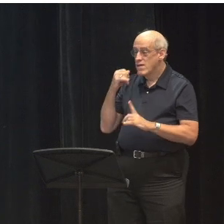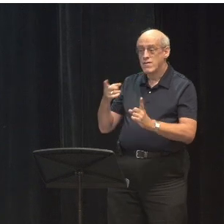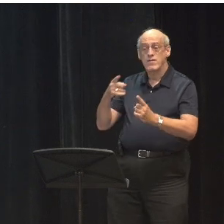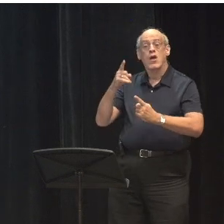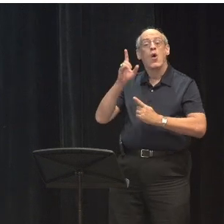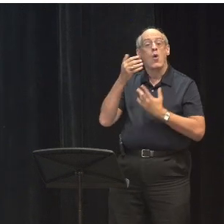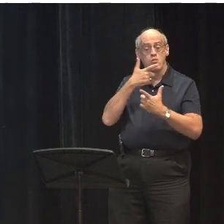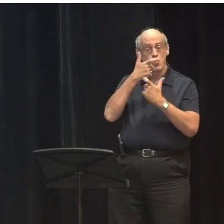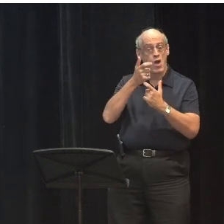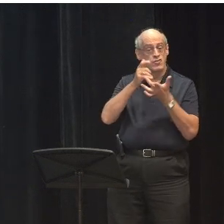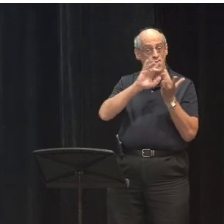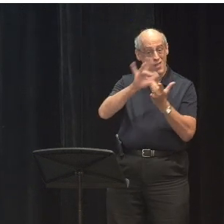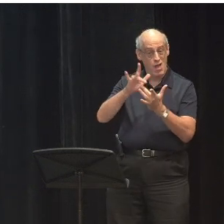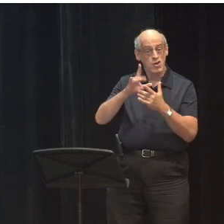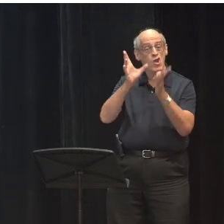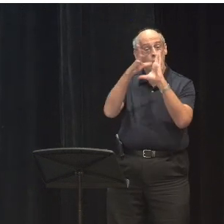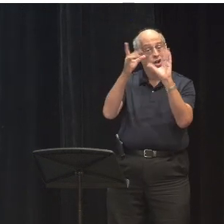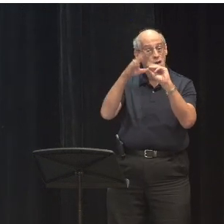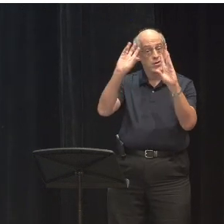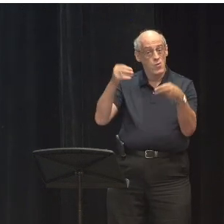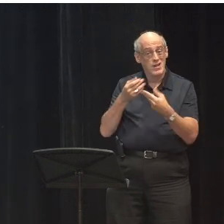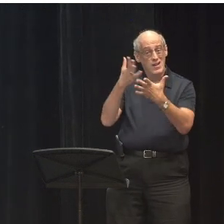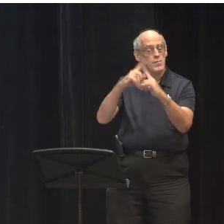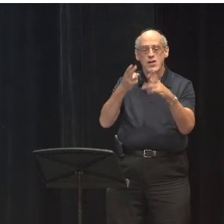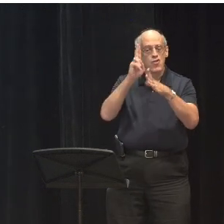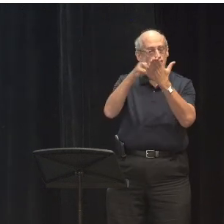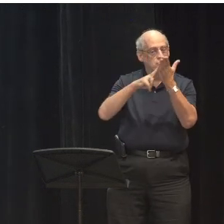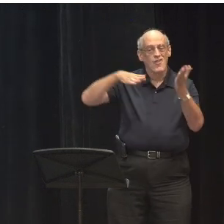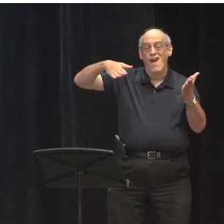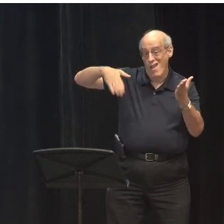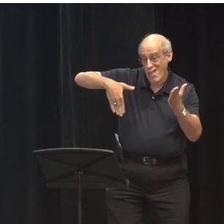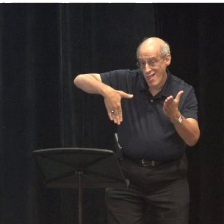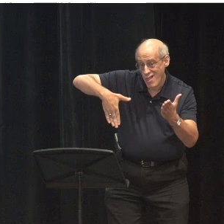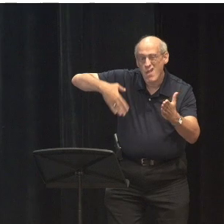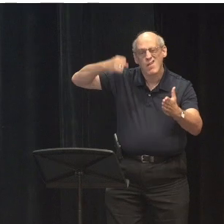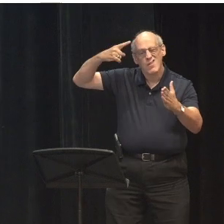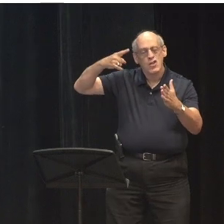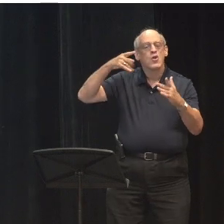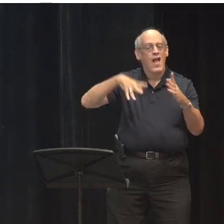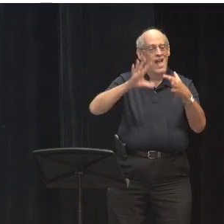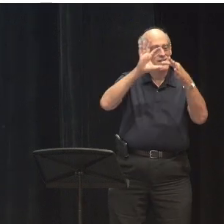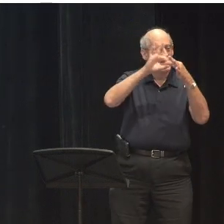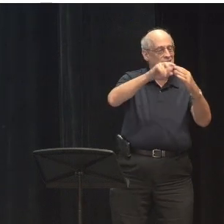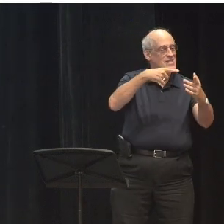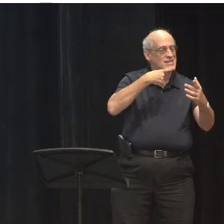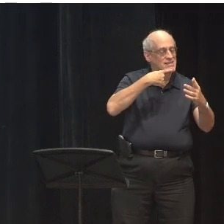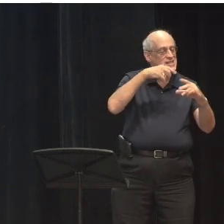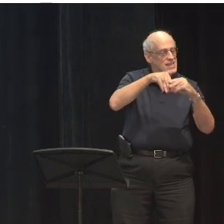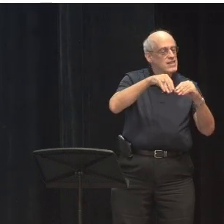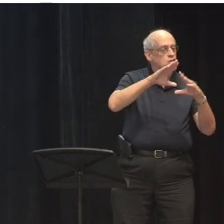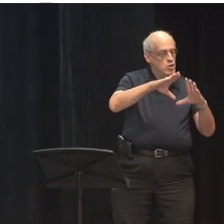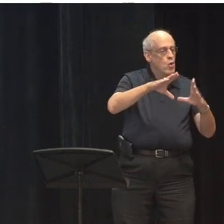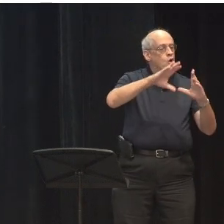virtually and you'd like to submit a comment, but you didn't pre-register, just click on the link that's posted in your